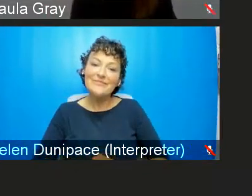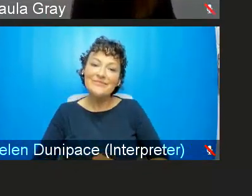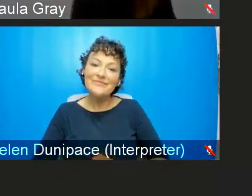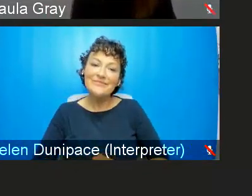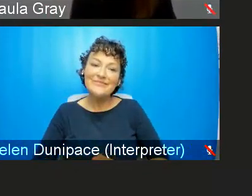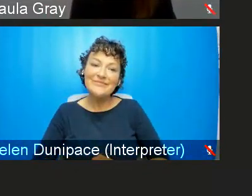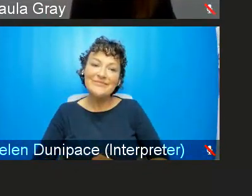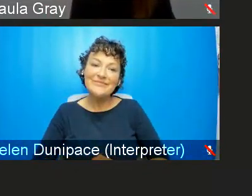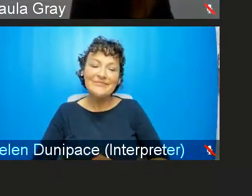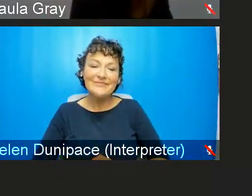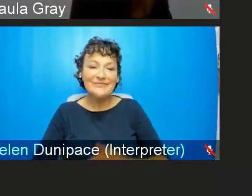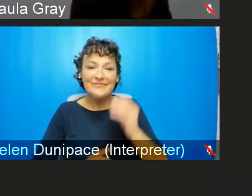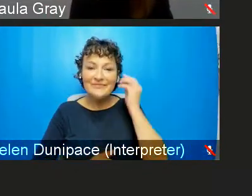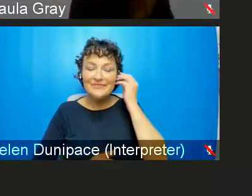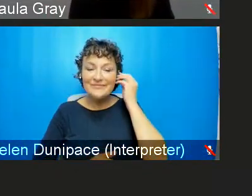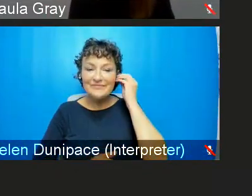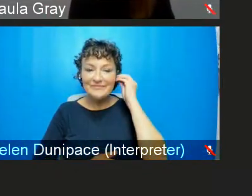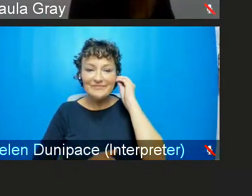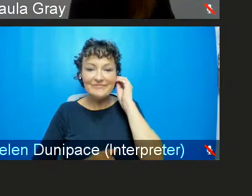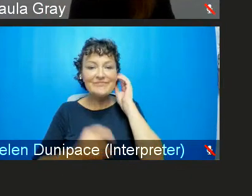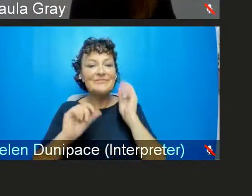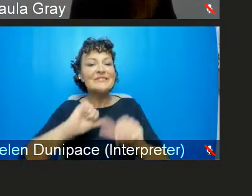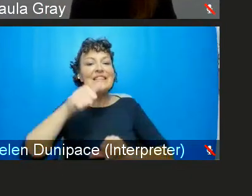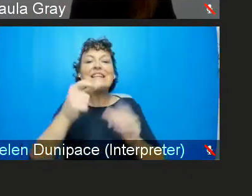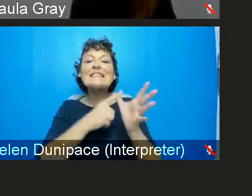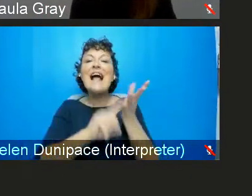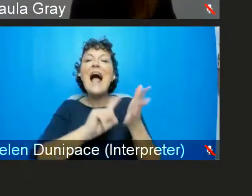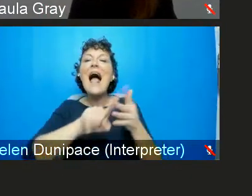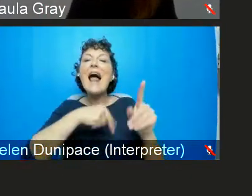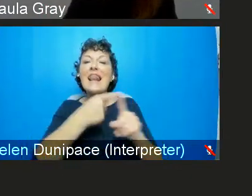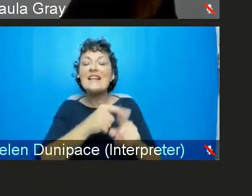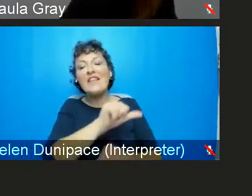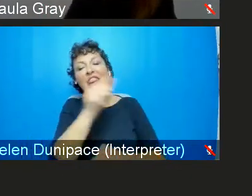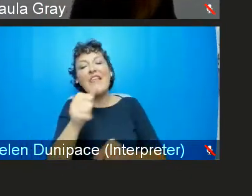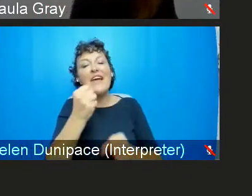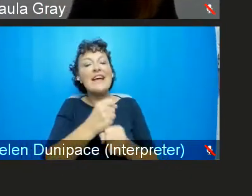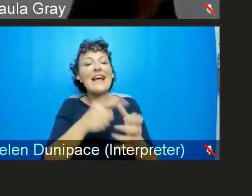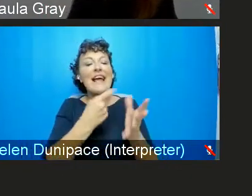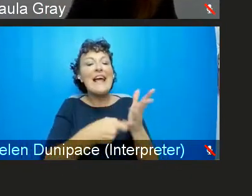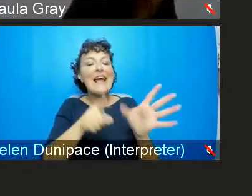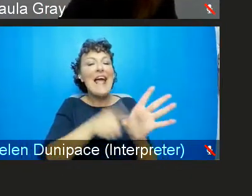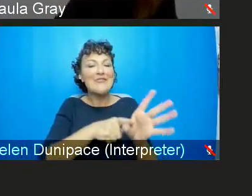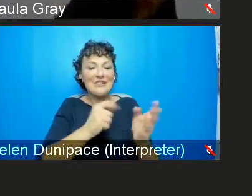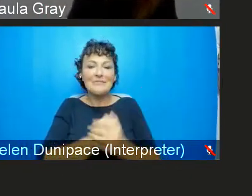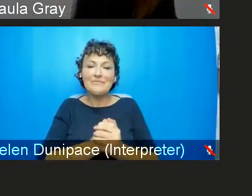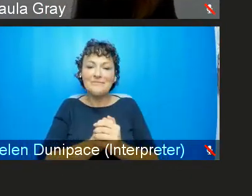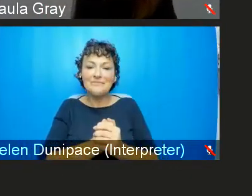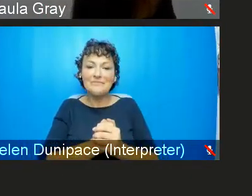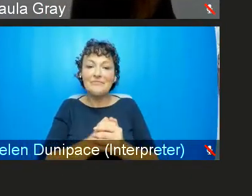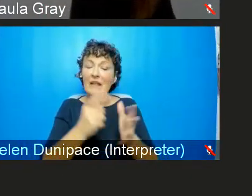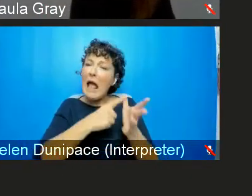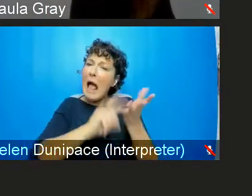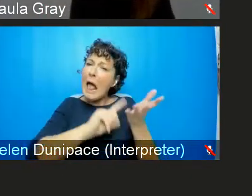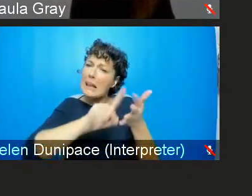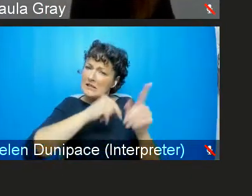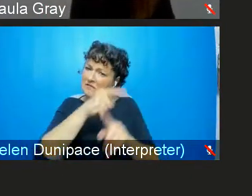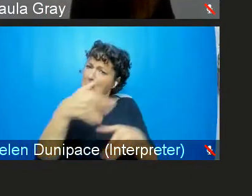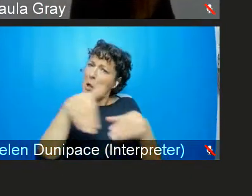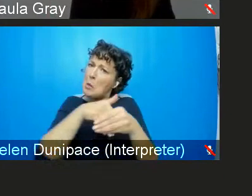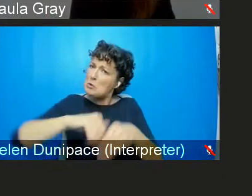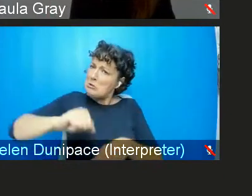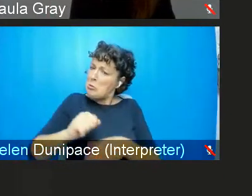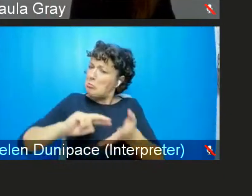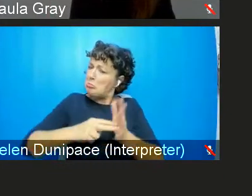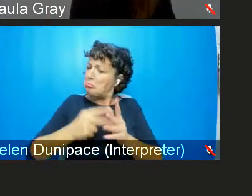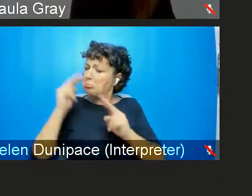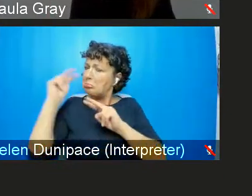And coming to Alex next, and then I'll come to Gary last. Alex, from an Inclusion Scotland point of view, you've